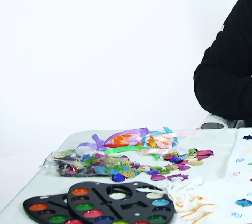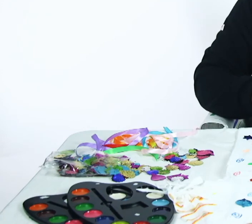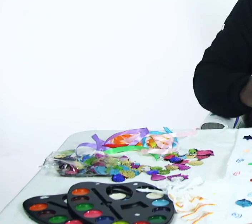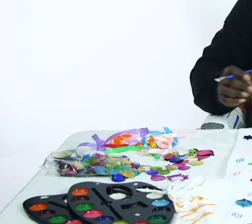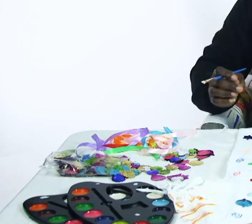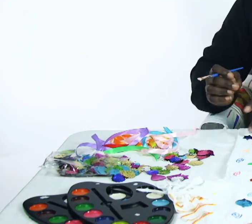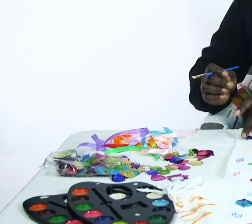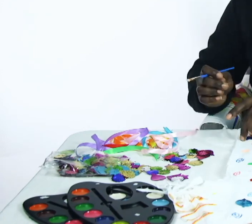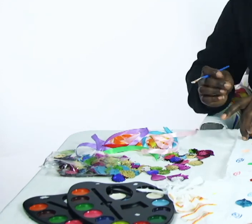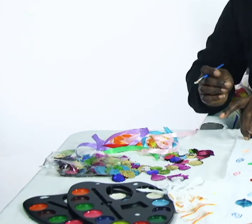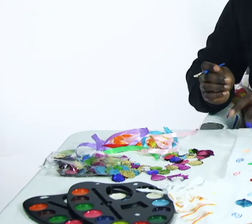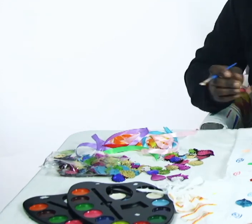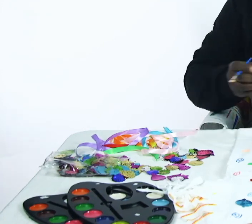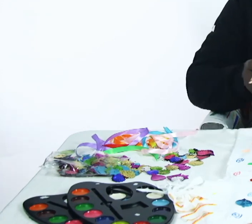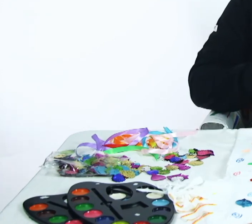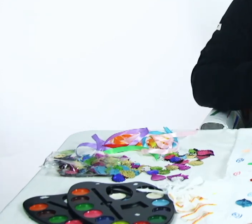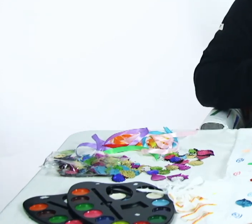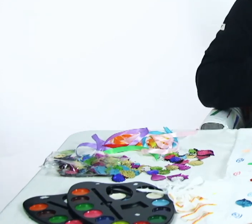down there.